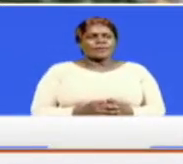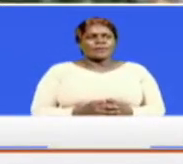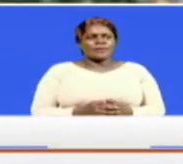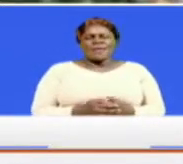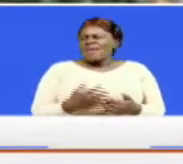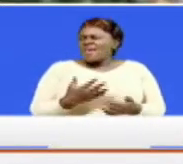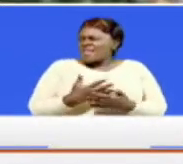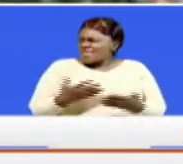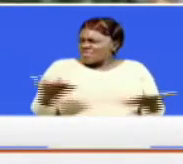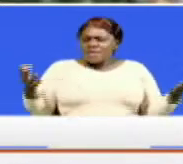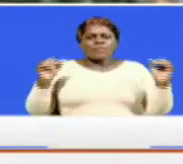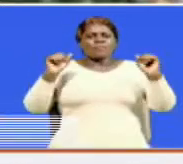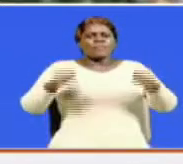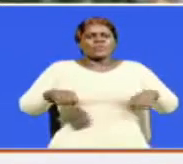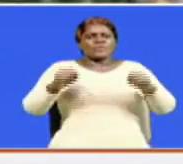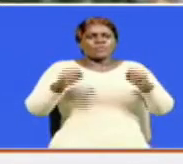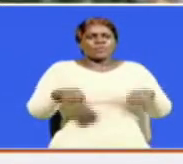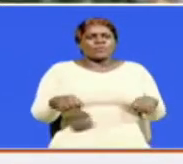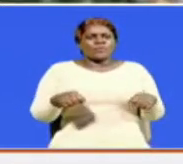whatever it's going to take,